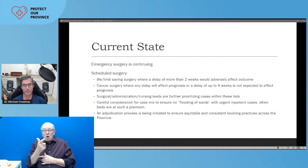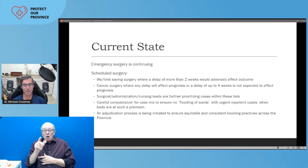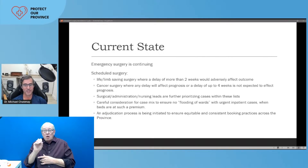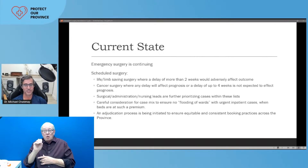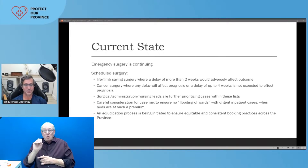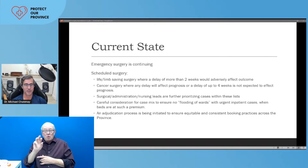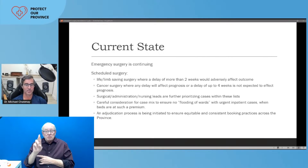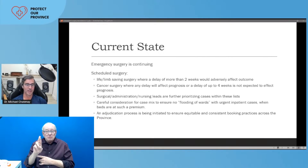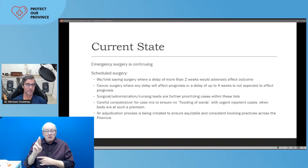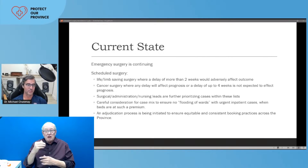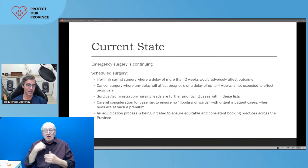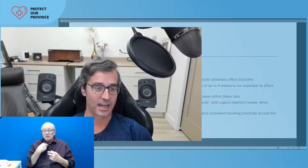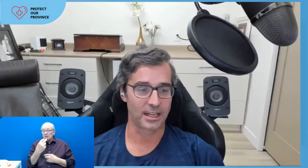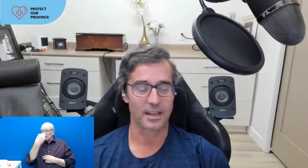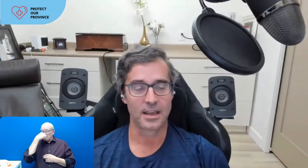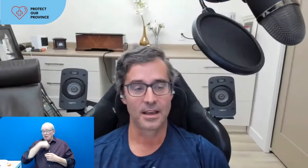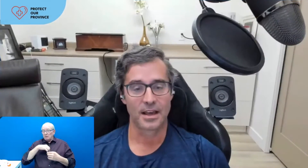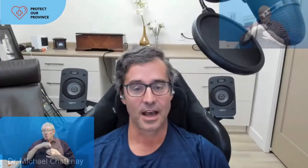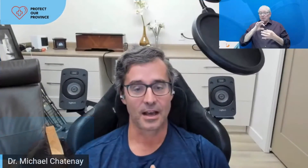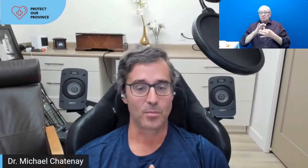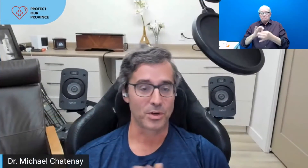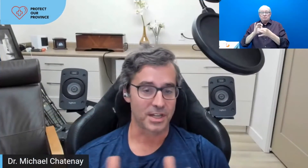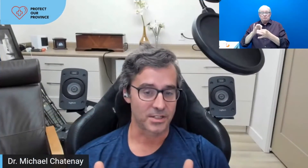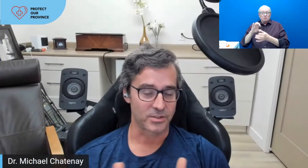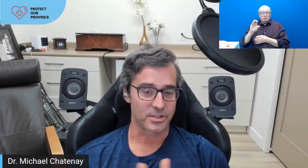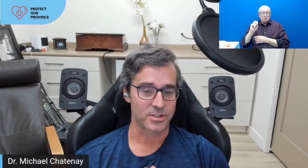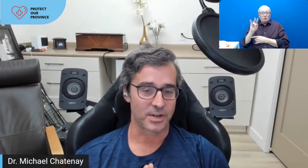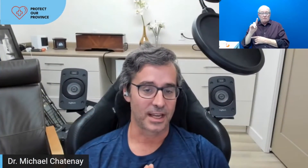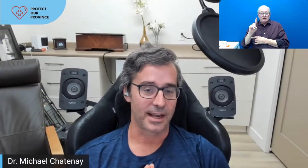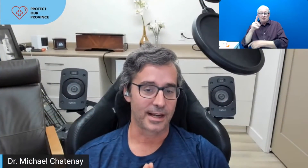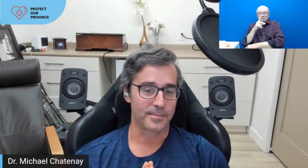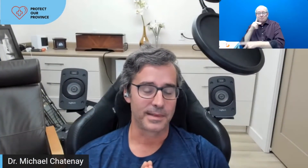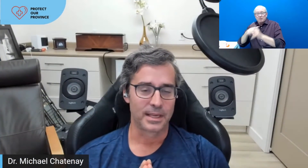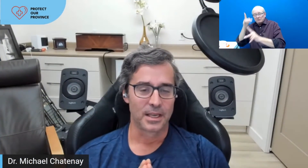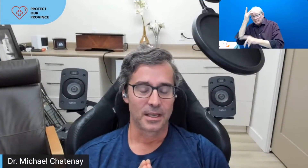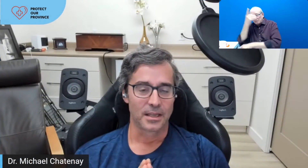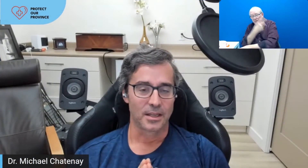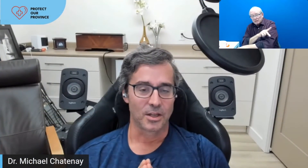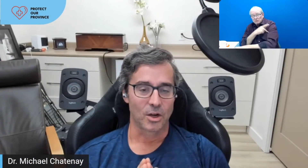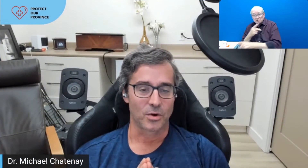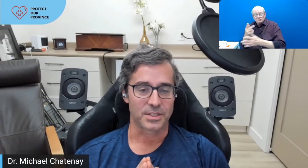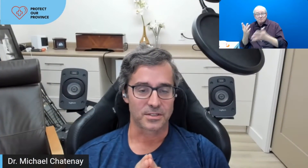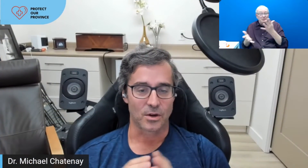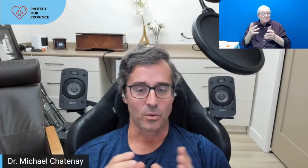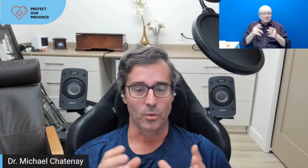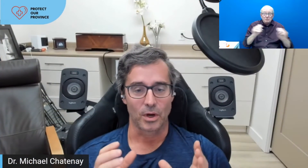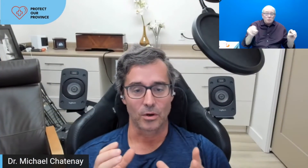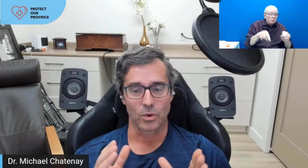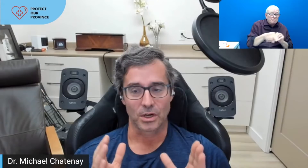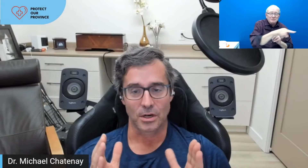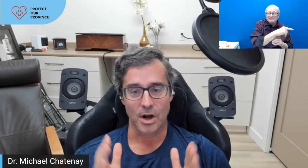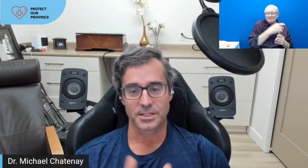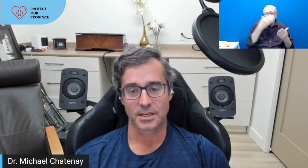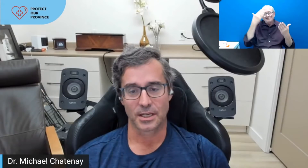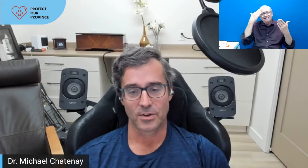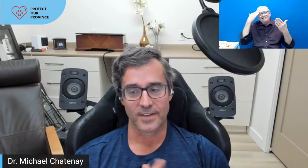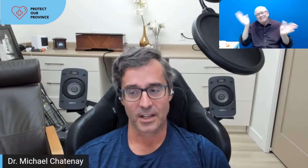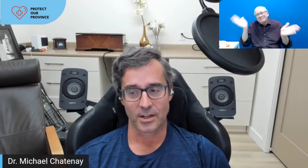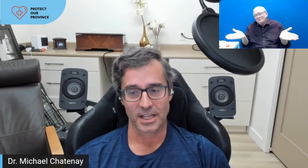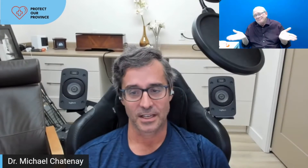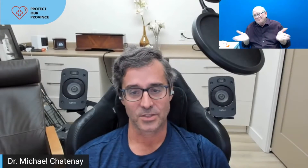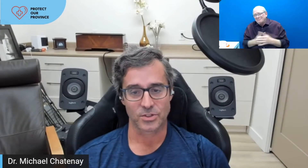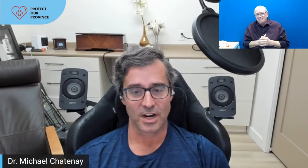ventilated COVID patients and not be able to do any more scheduled surgery. it's so we're